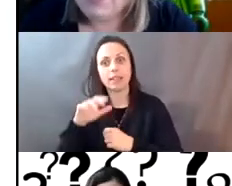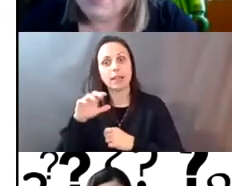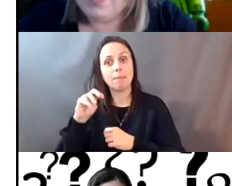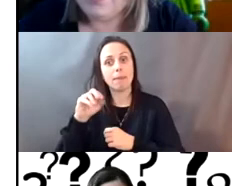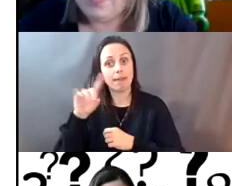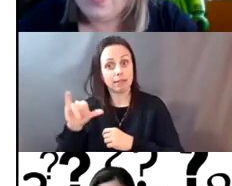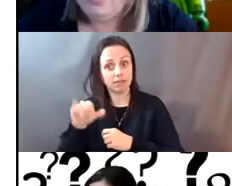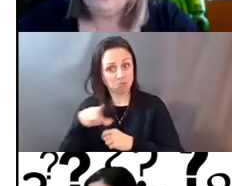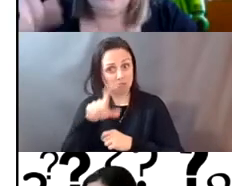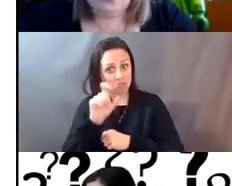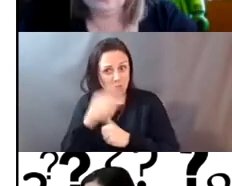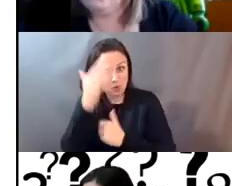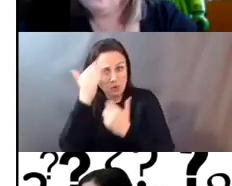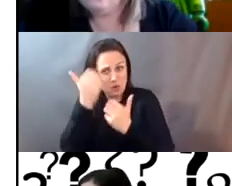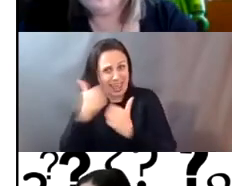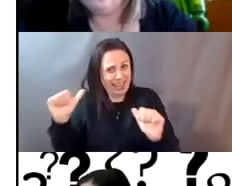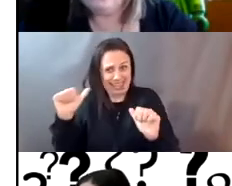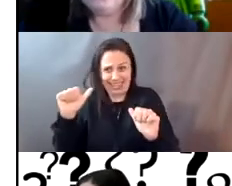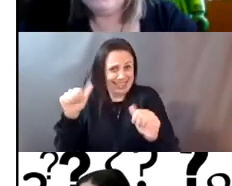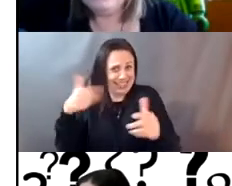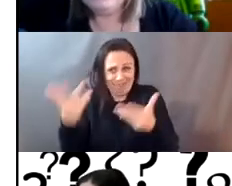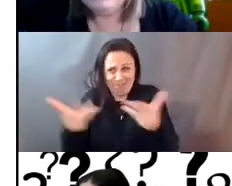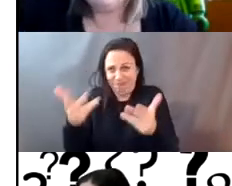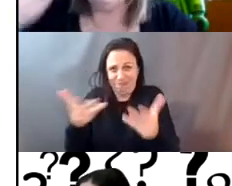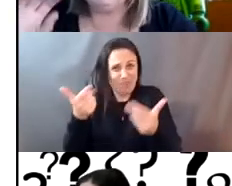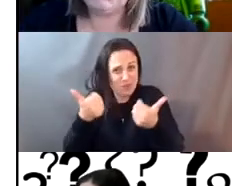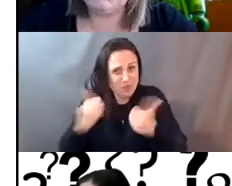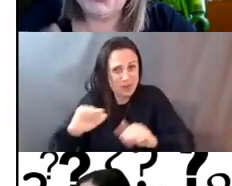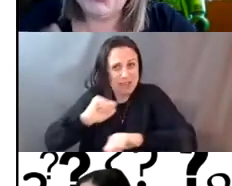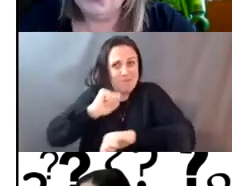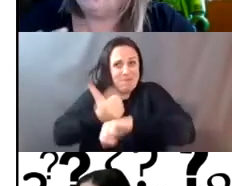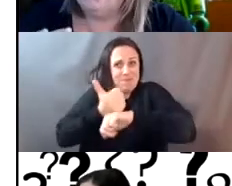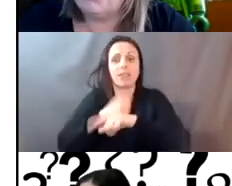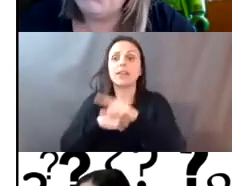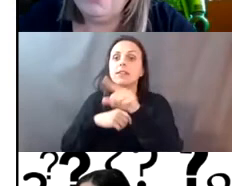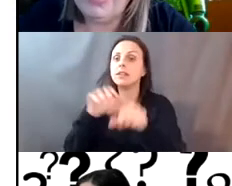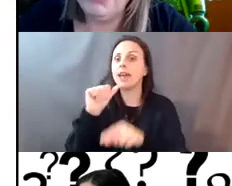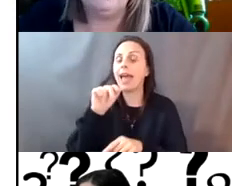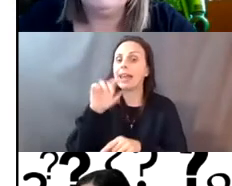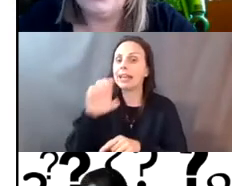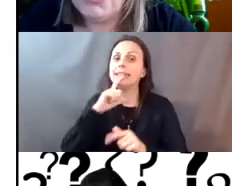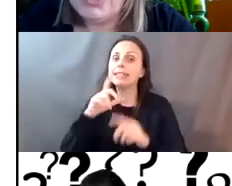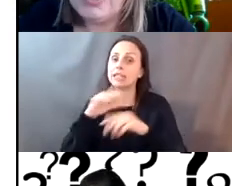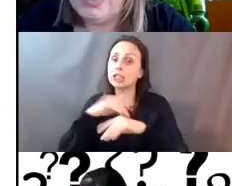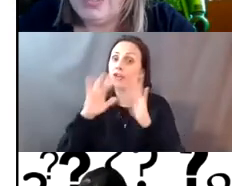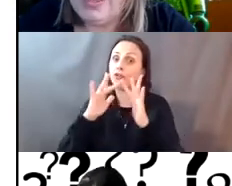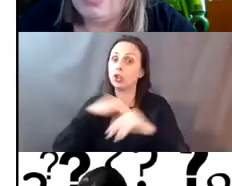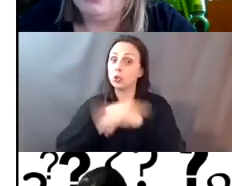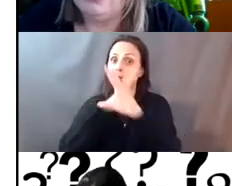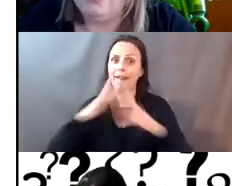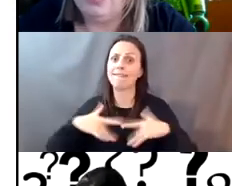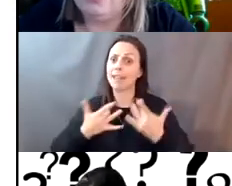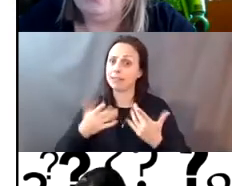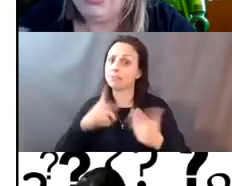like working towards kind of well, the virtual events are really interesting.